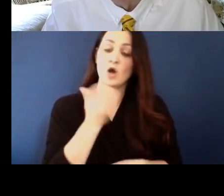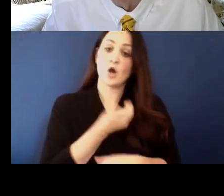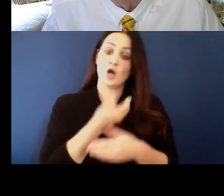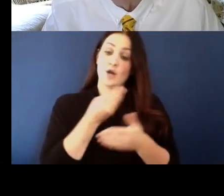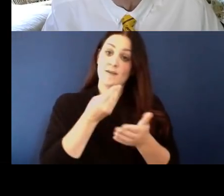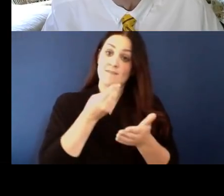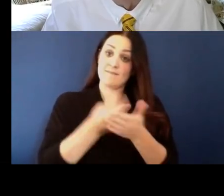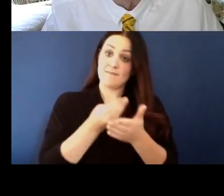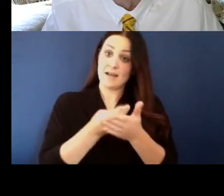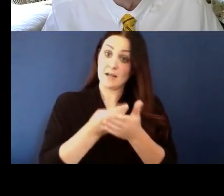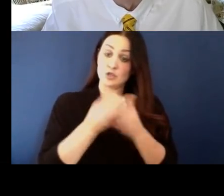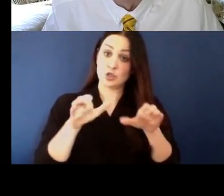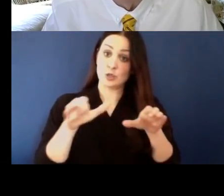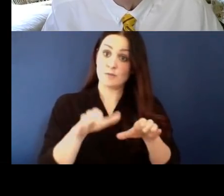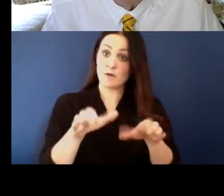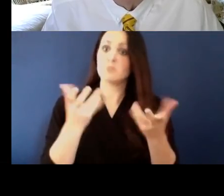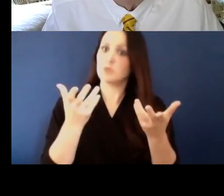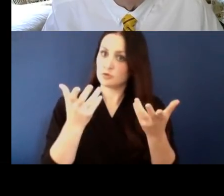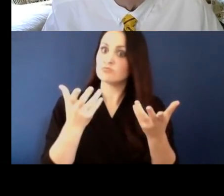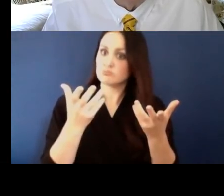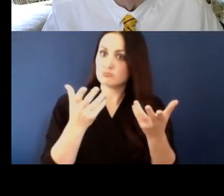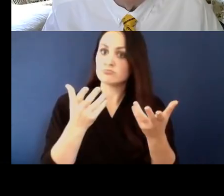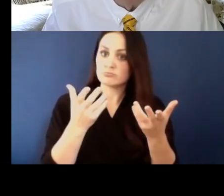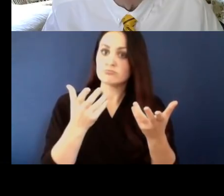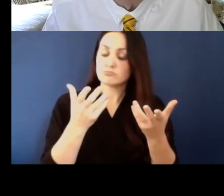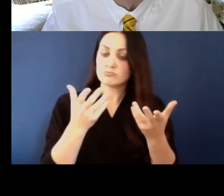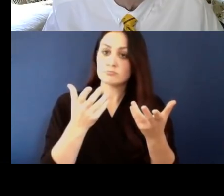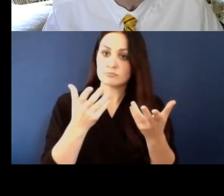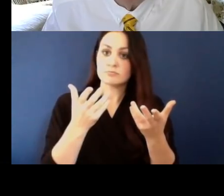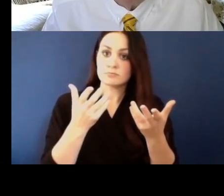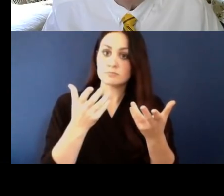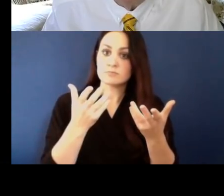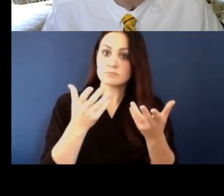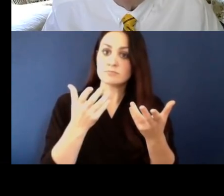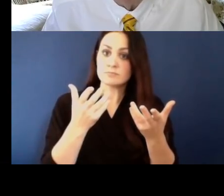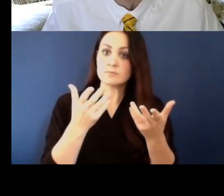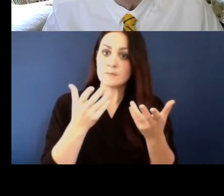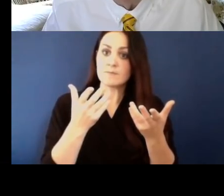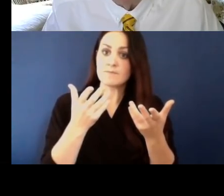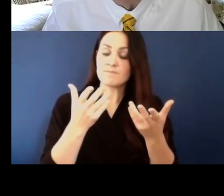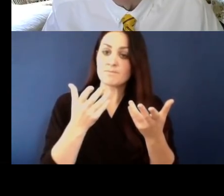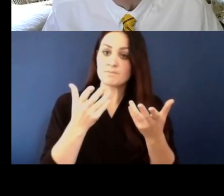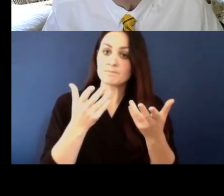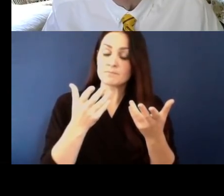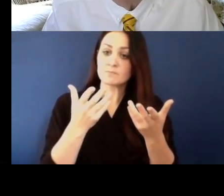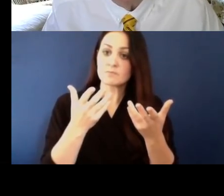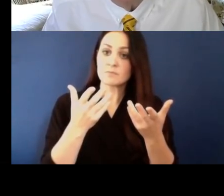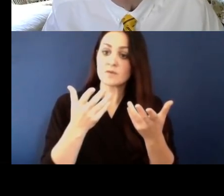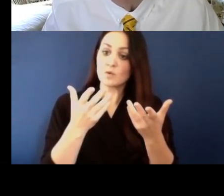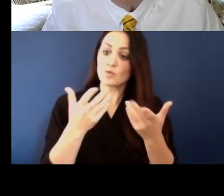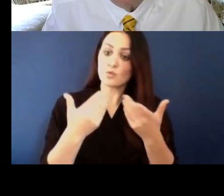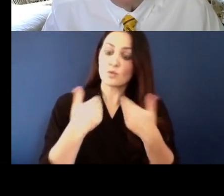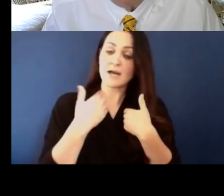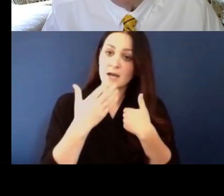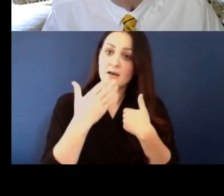has been excellent this year. And I think with that, we have a very good chance